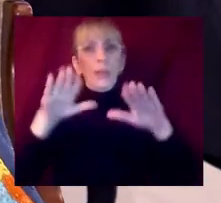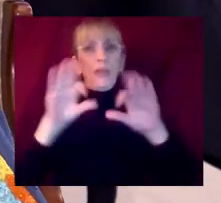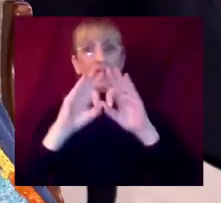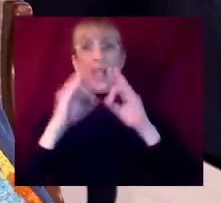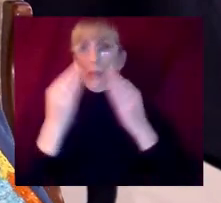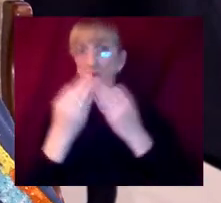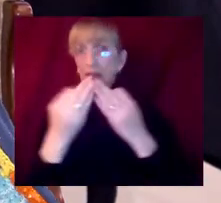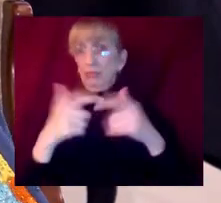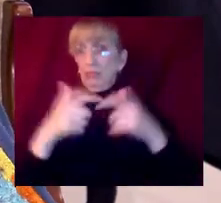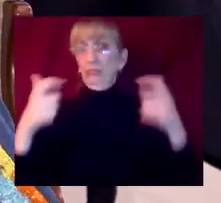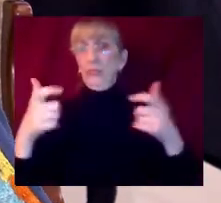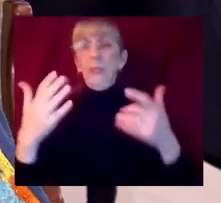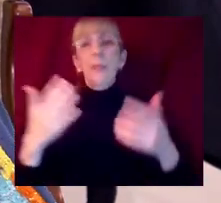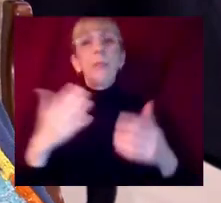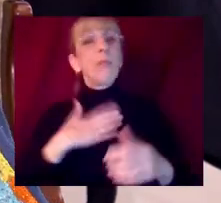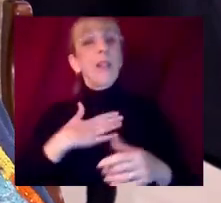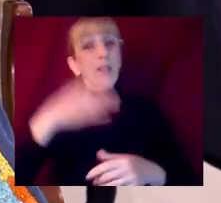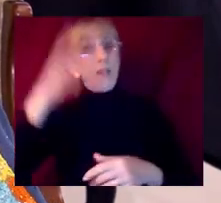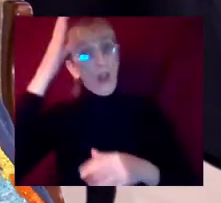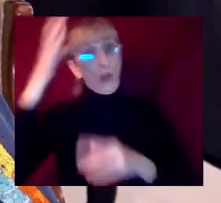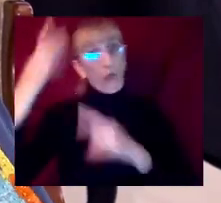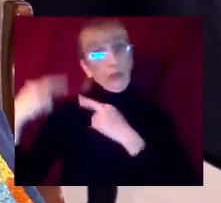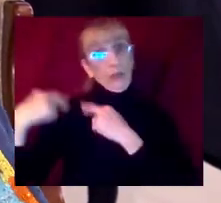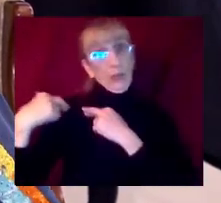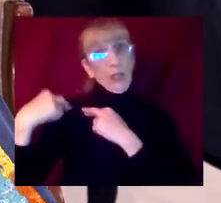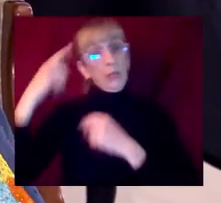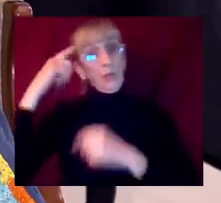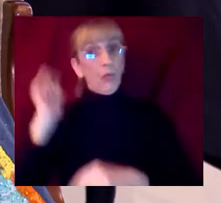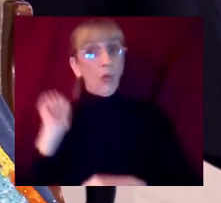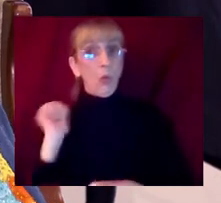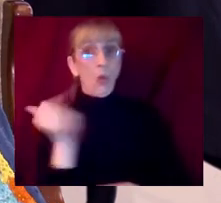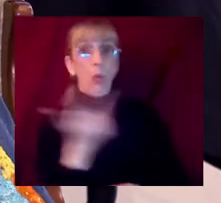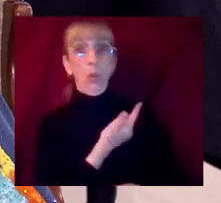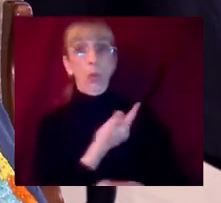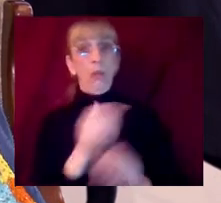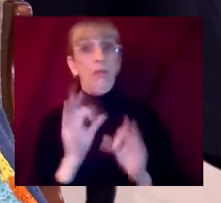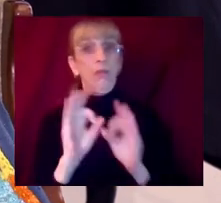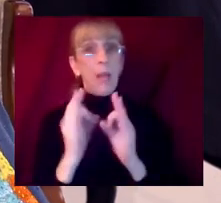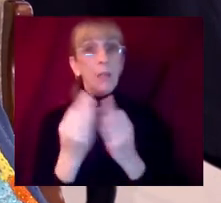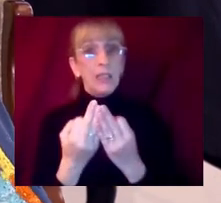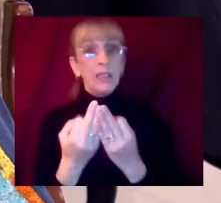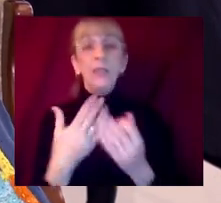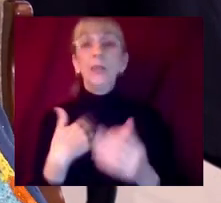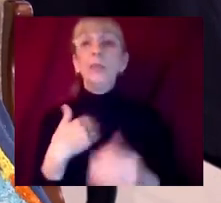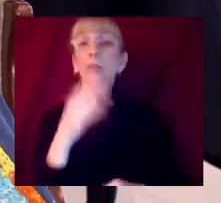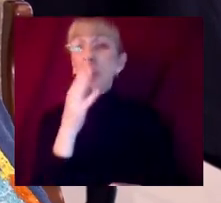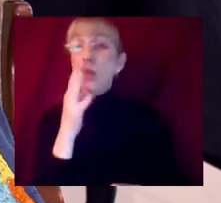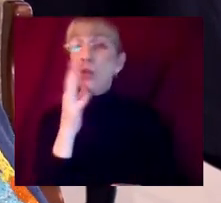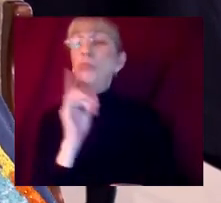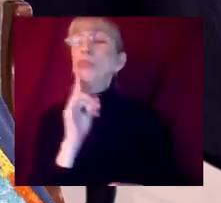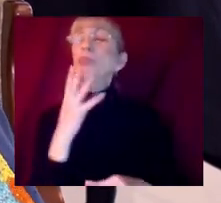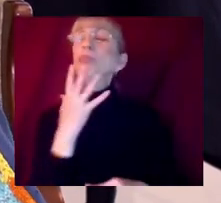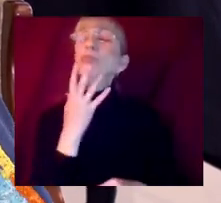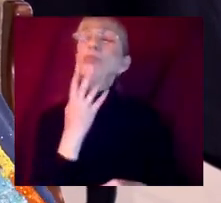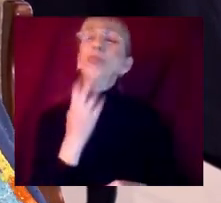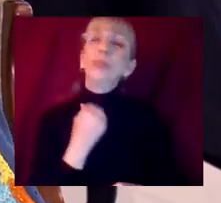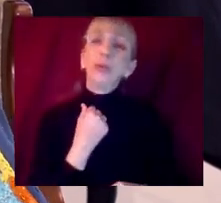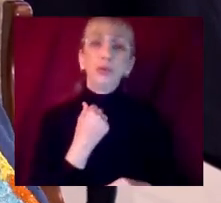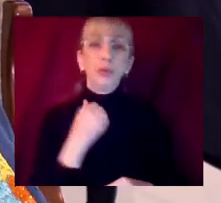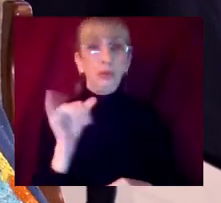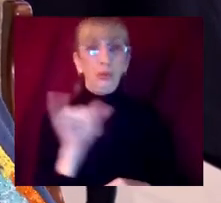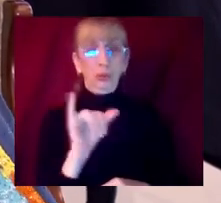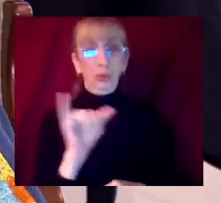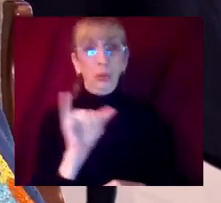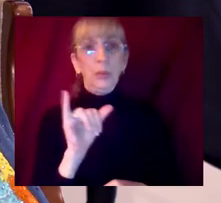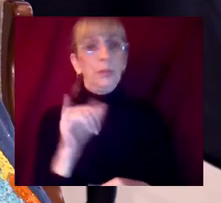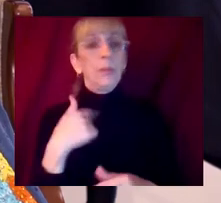was responsible, you know, for all of us, of course, and my mother was a precious mother as well. But I had no idea